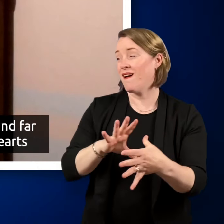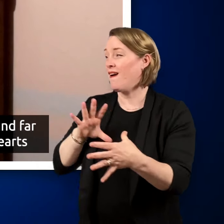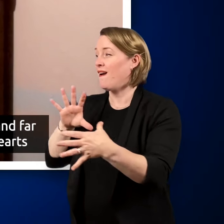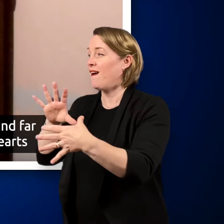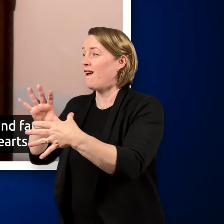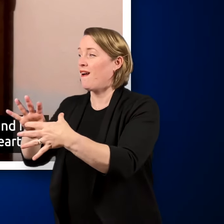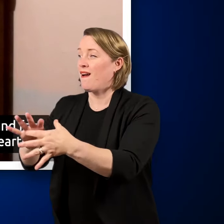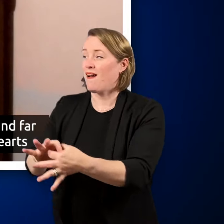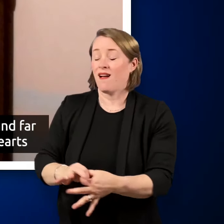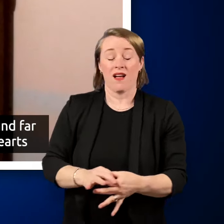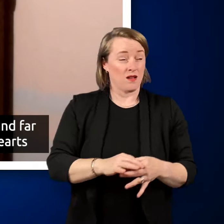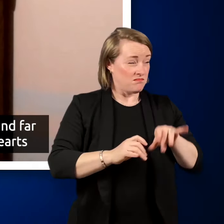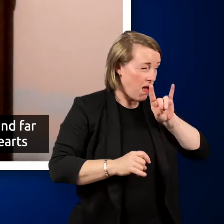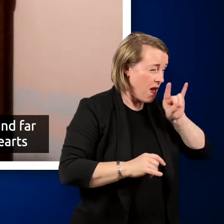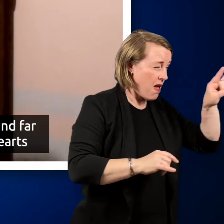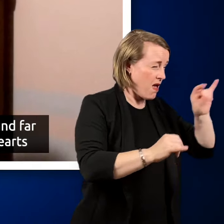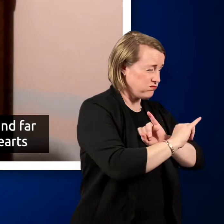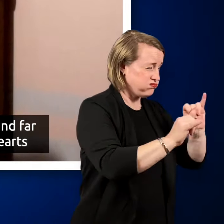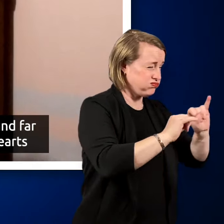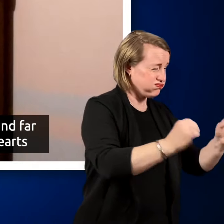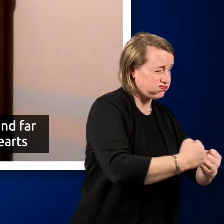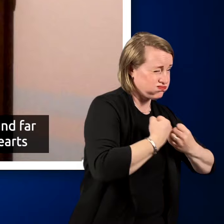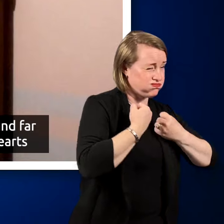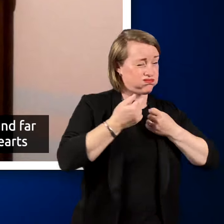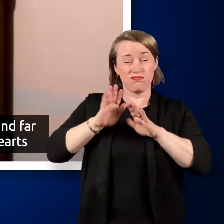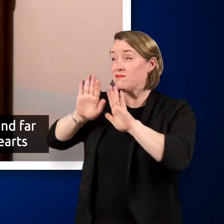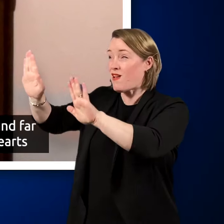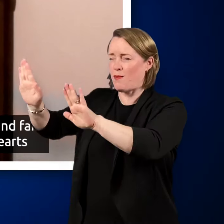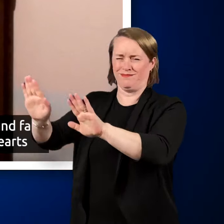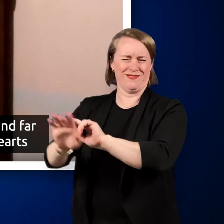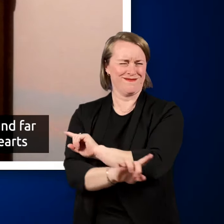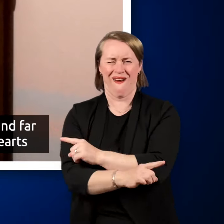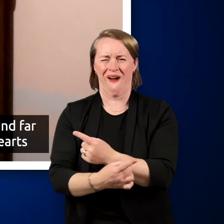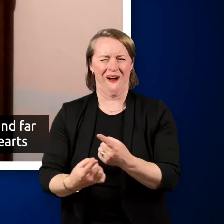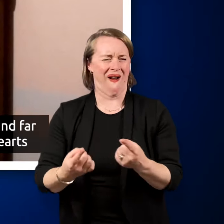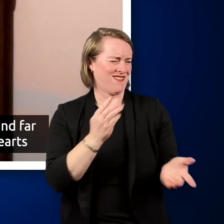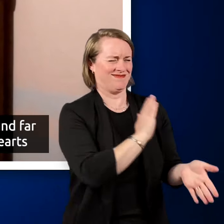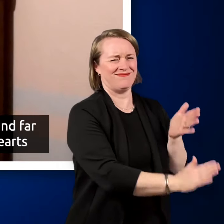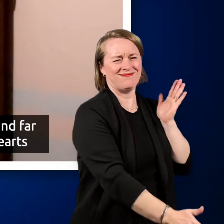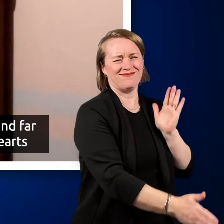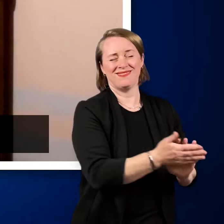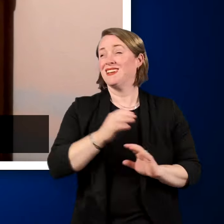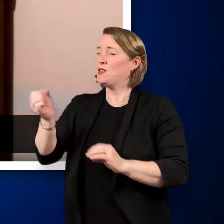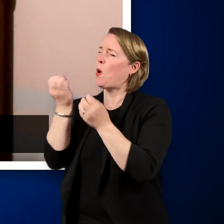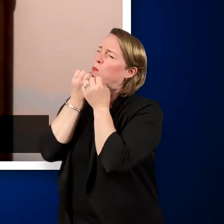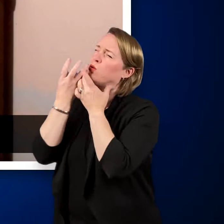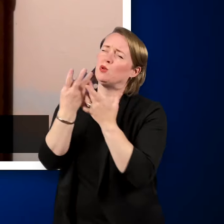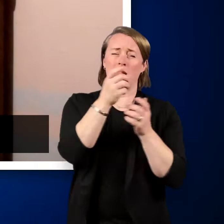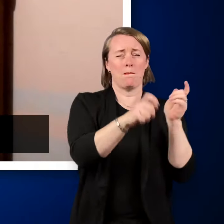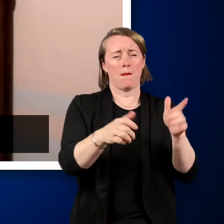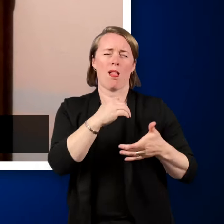No force of hell can stop your changing hearts.